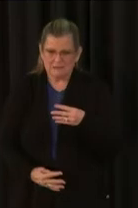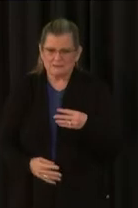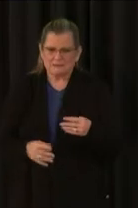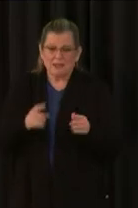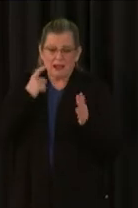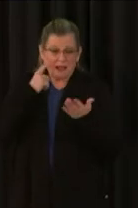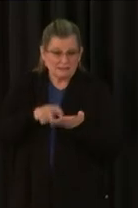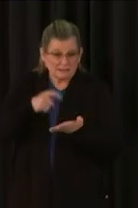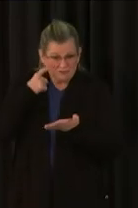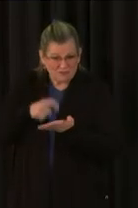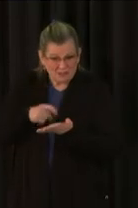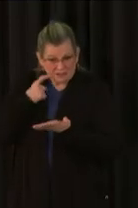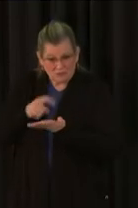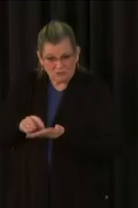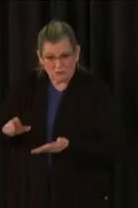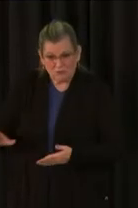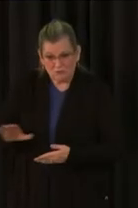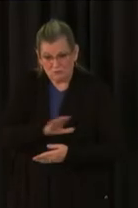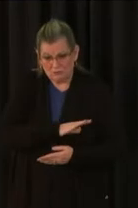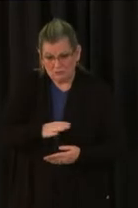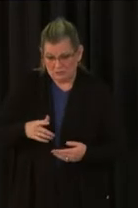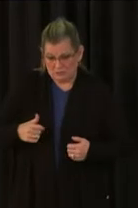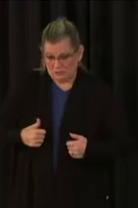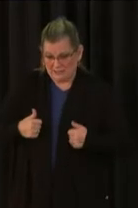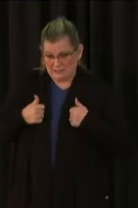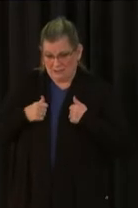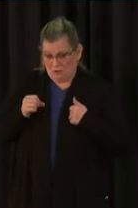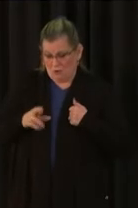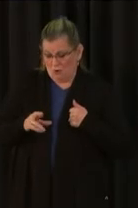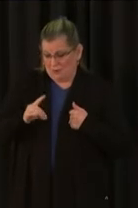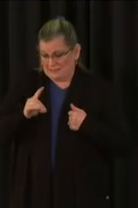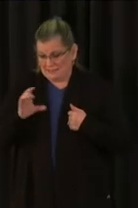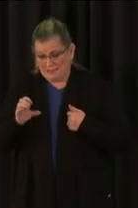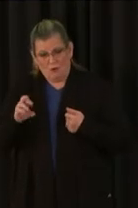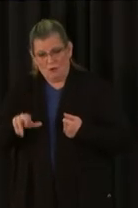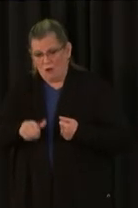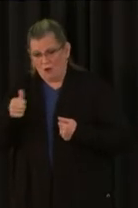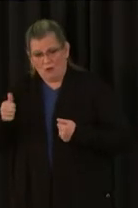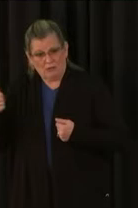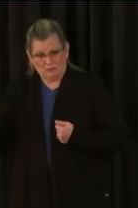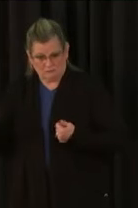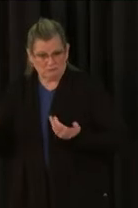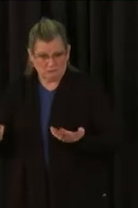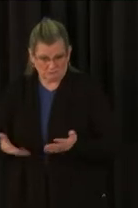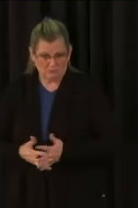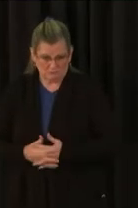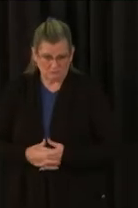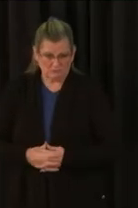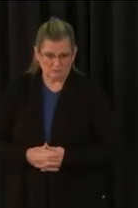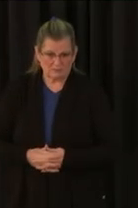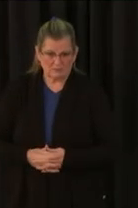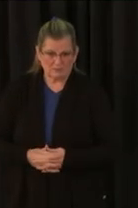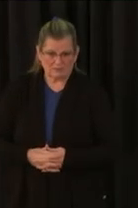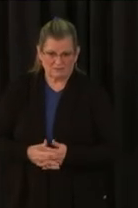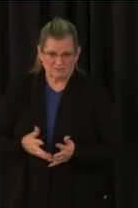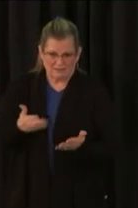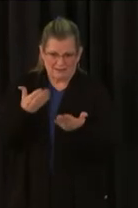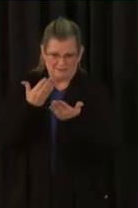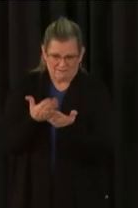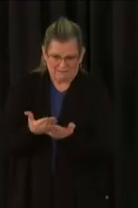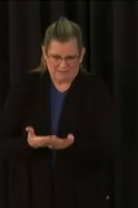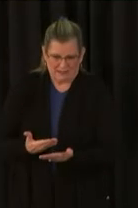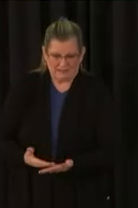identify residency, whether they live in D.C. or in other parts of the DMV. Valid identification